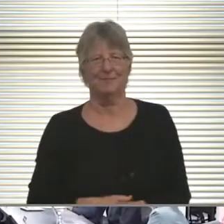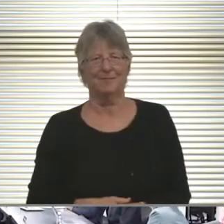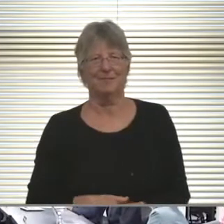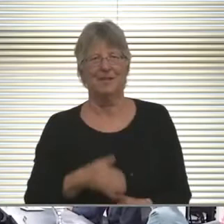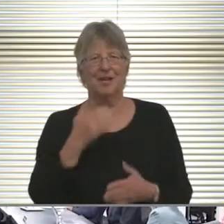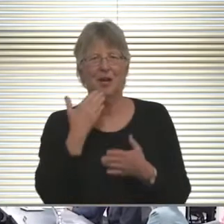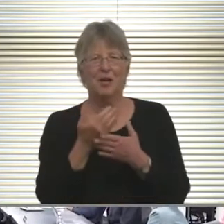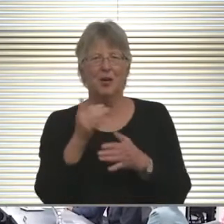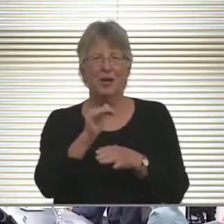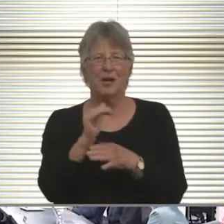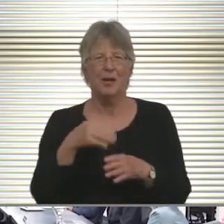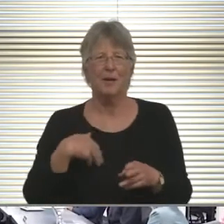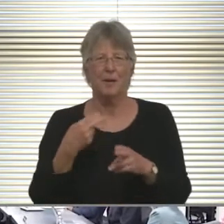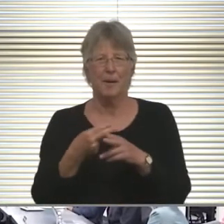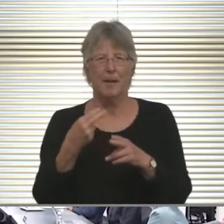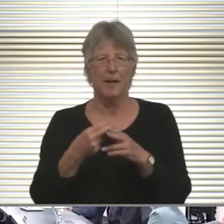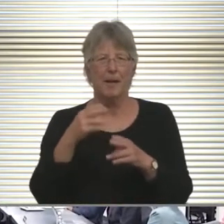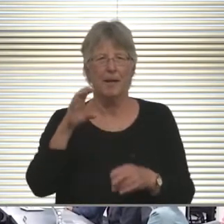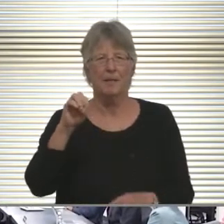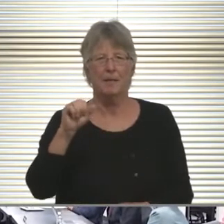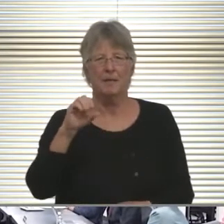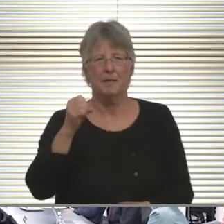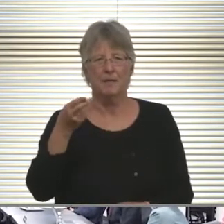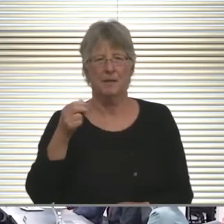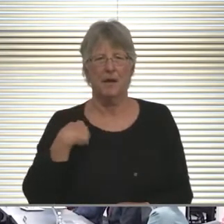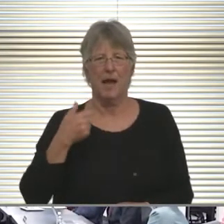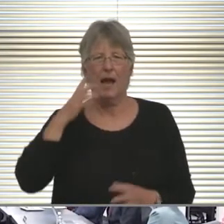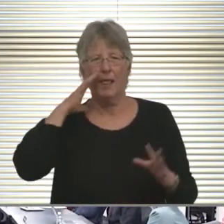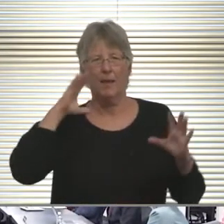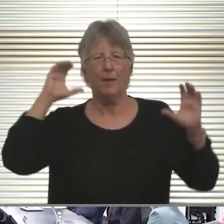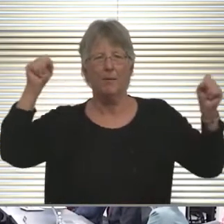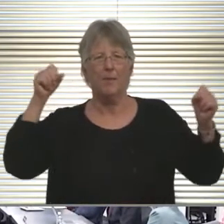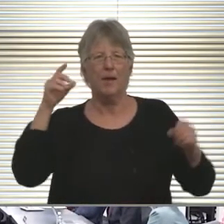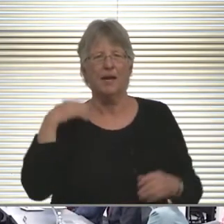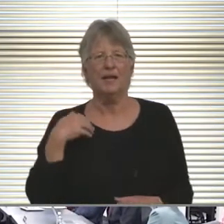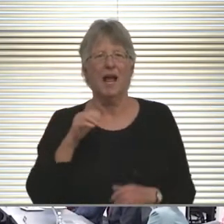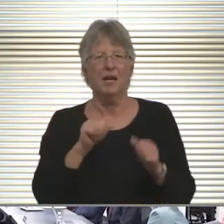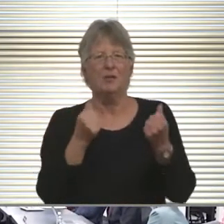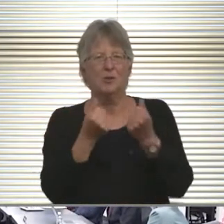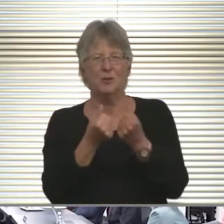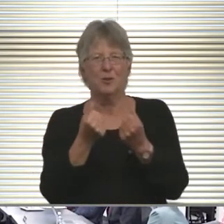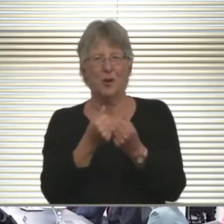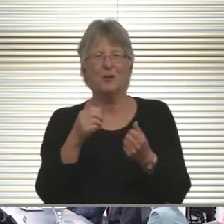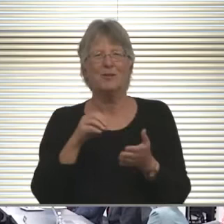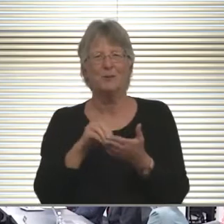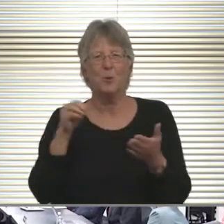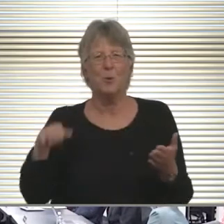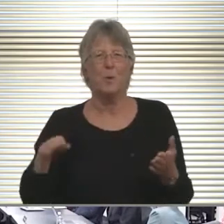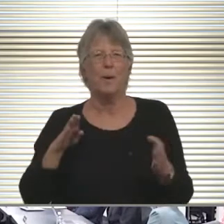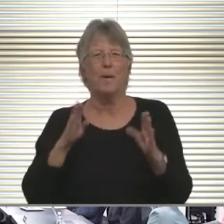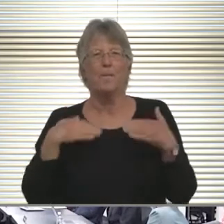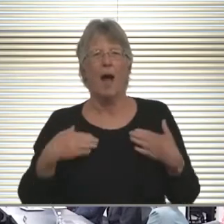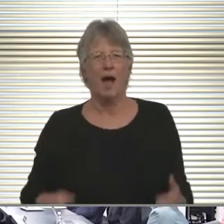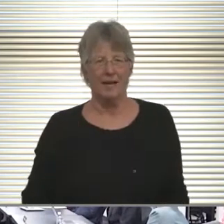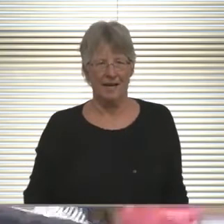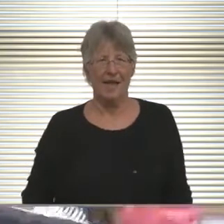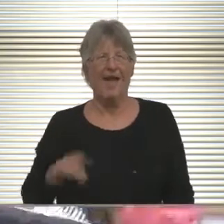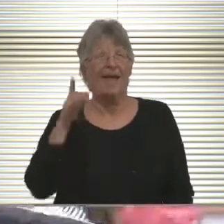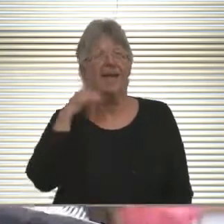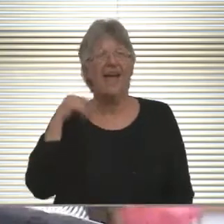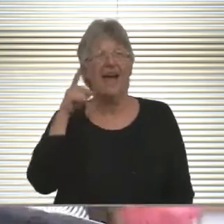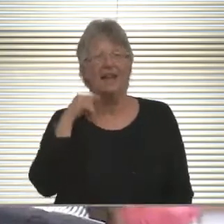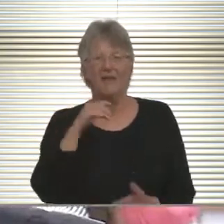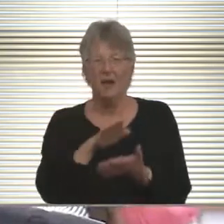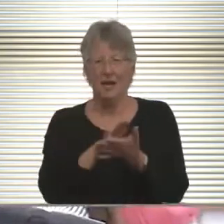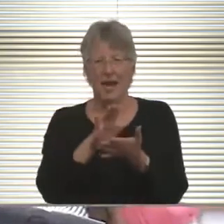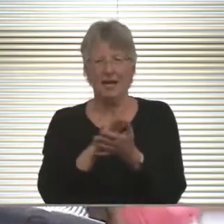Good evening. My name is Sasha Hernandez. I am the president of the Associated Student Body at the California Academy of Mathematics and Science, located